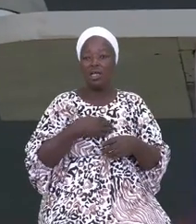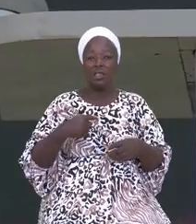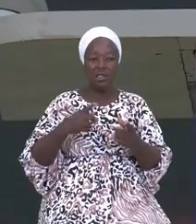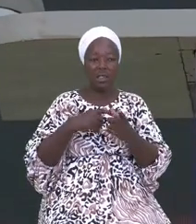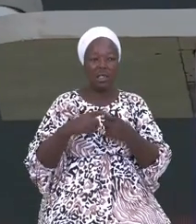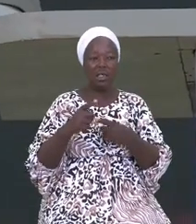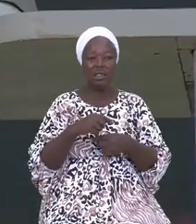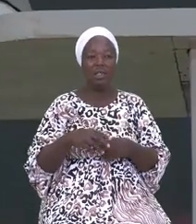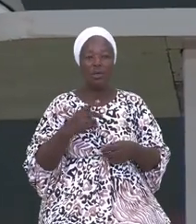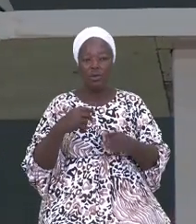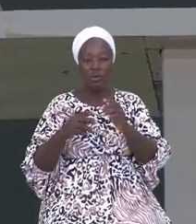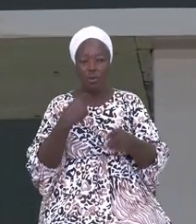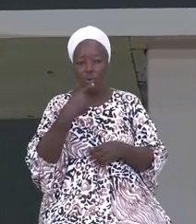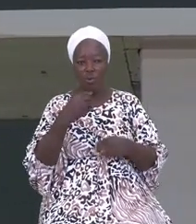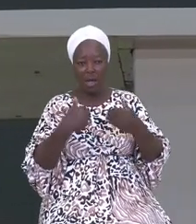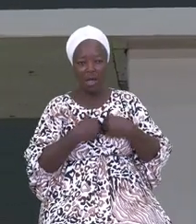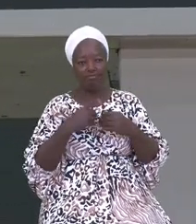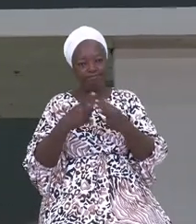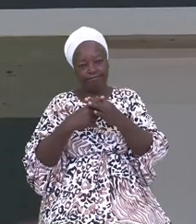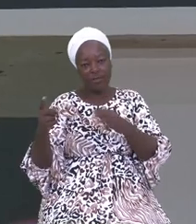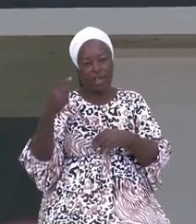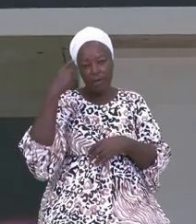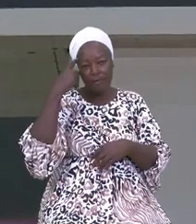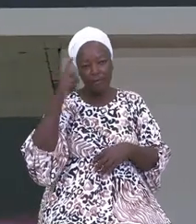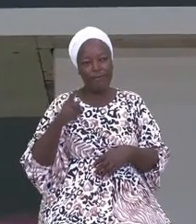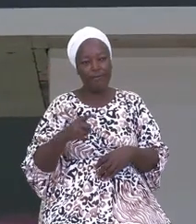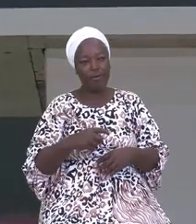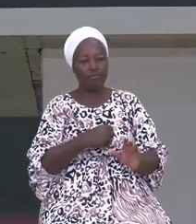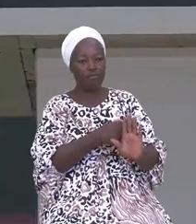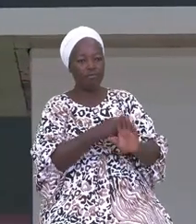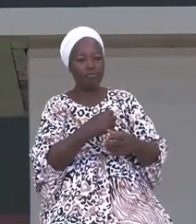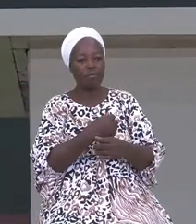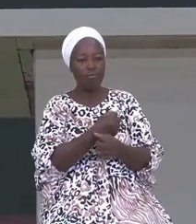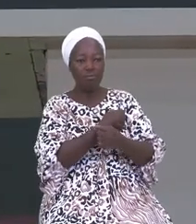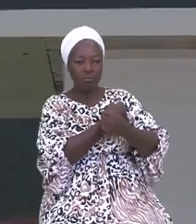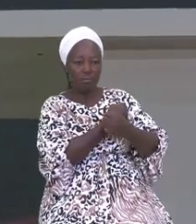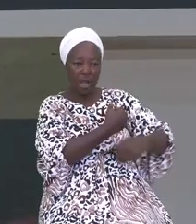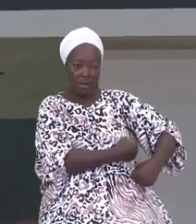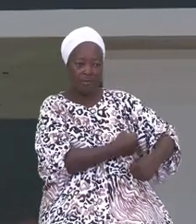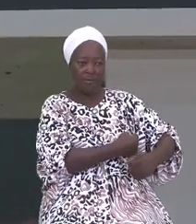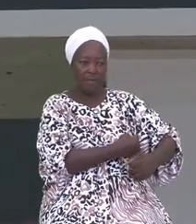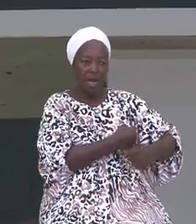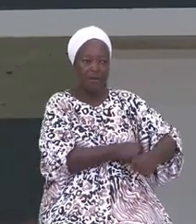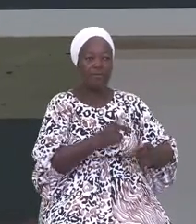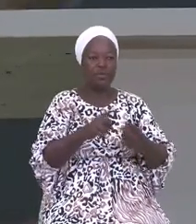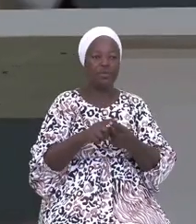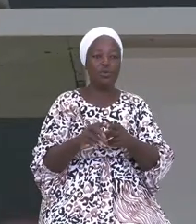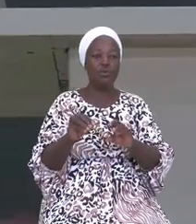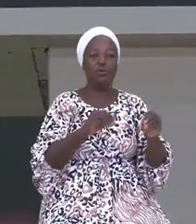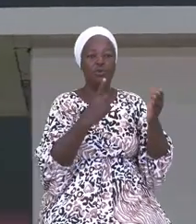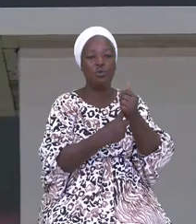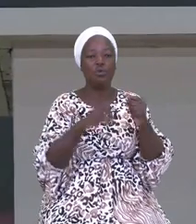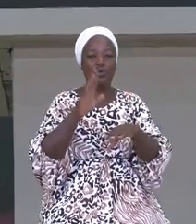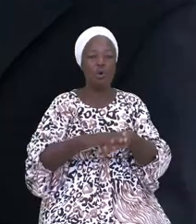fled for refuge to lay hold upon the hope set before us. Your way is